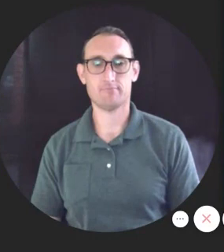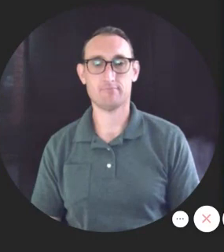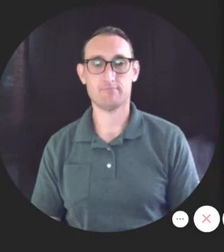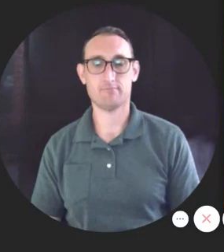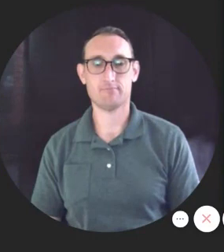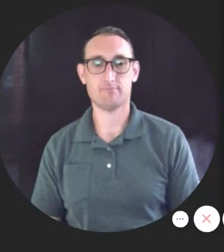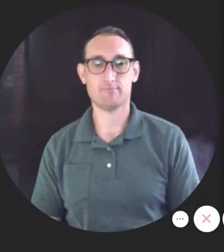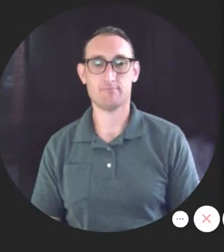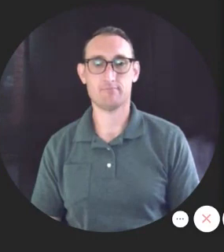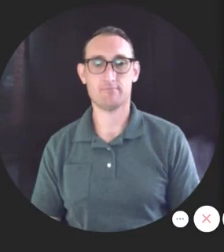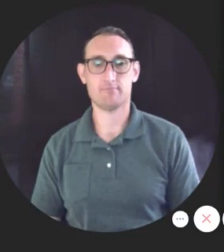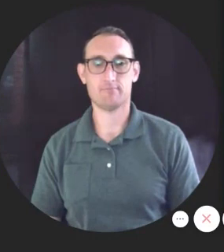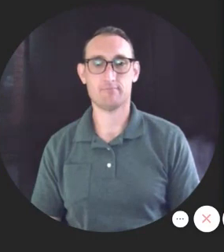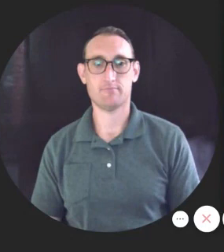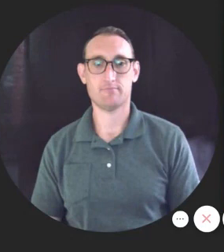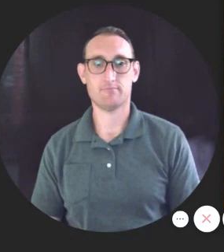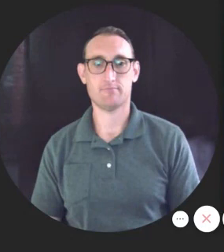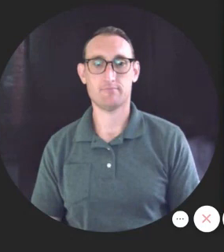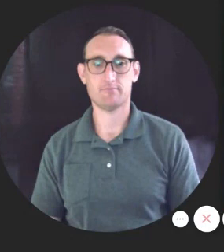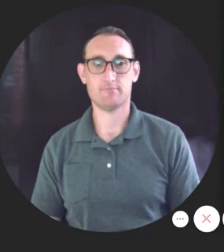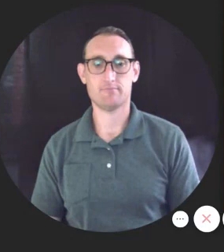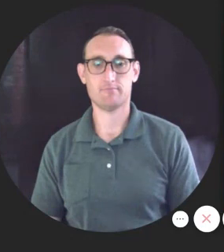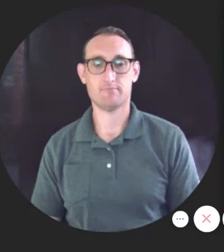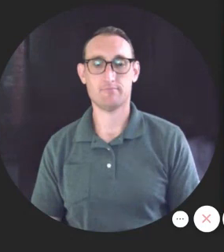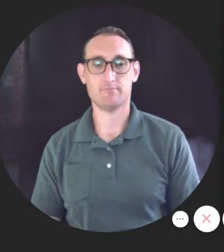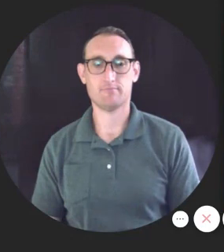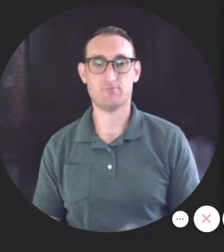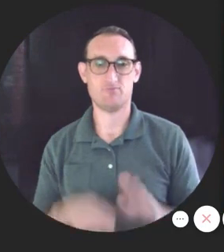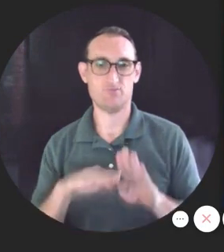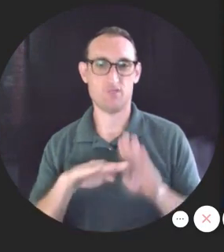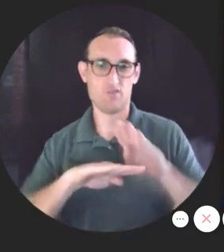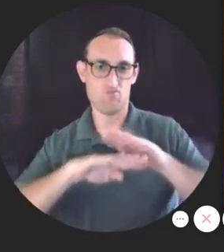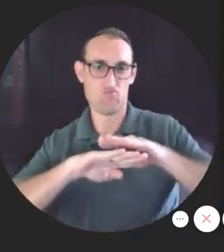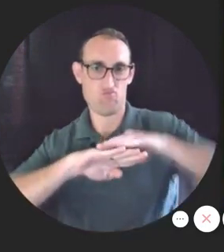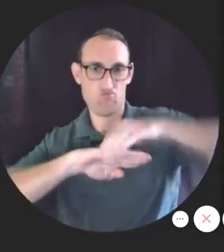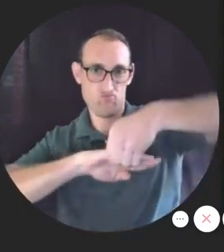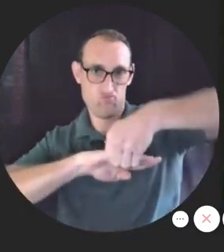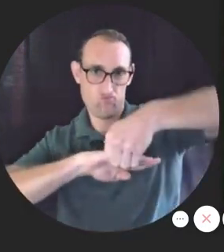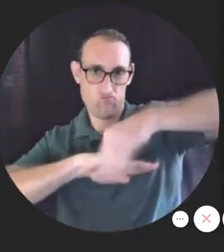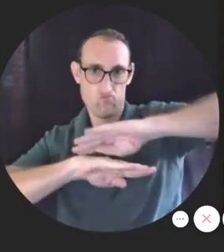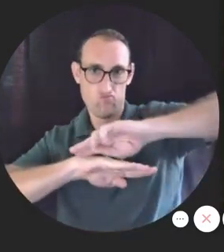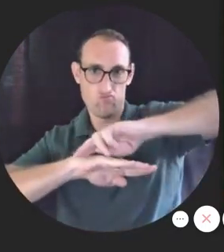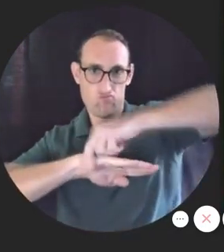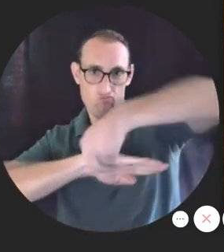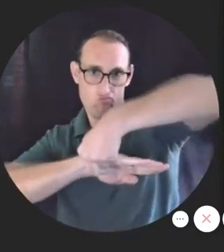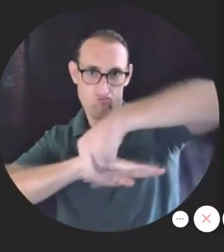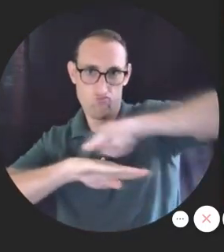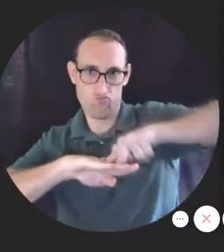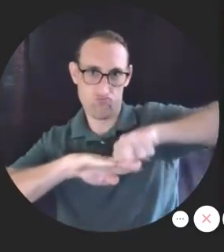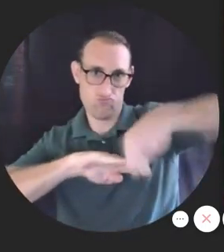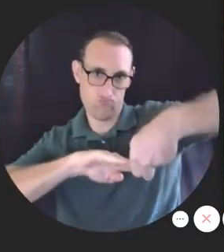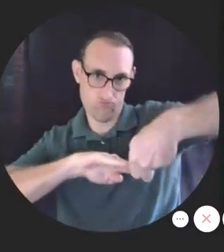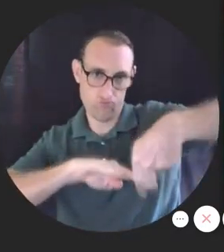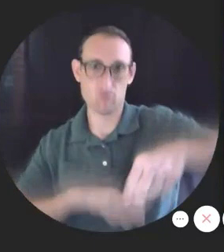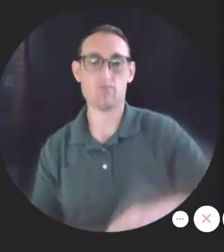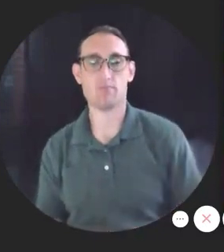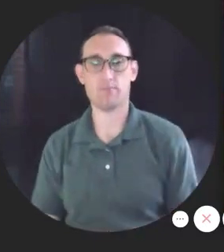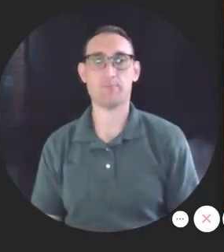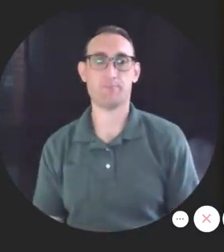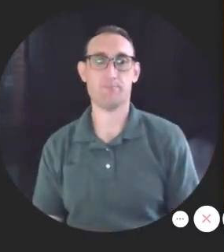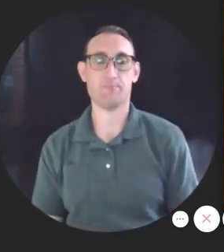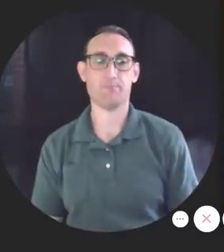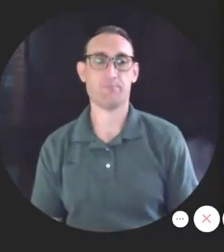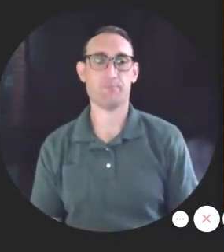and just kind of drape it over the back of the cardboard so it stays. Now I'm gonna get another piece, and now we gotta try